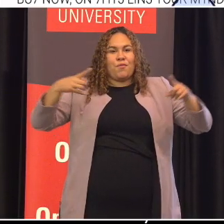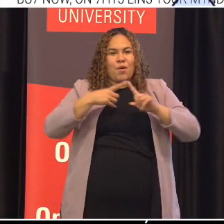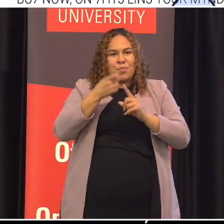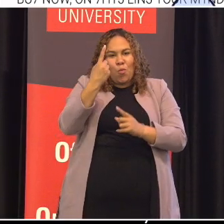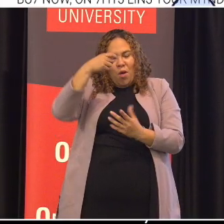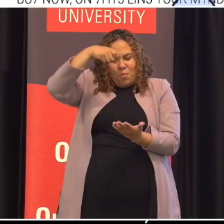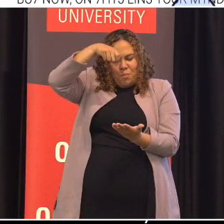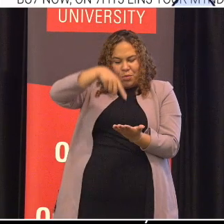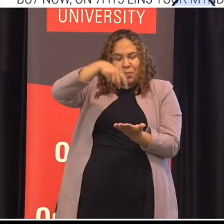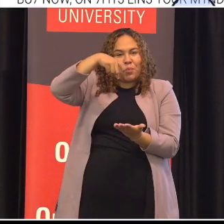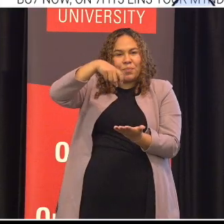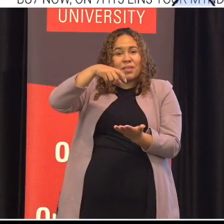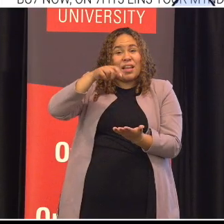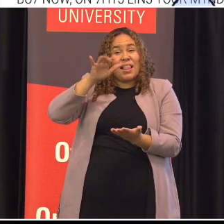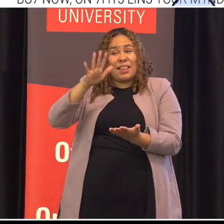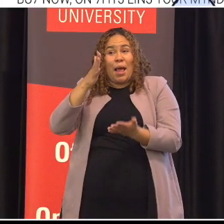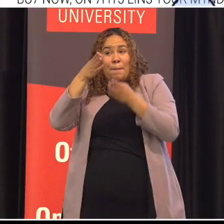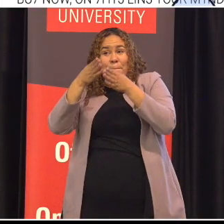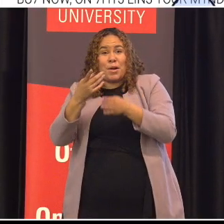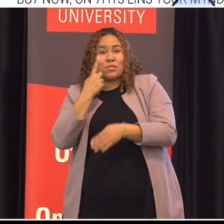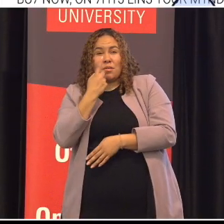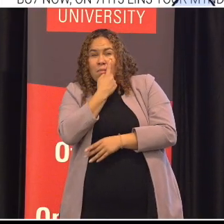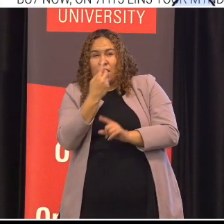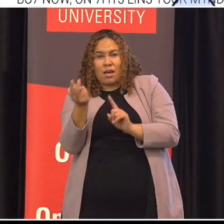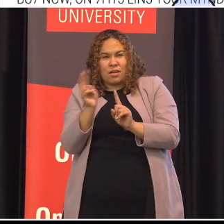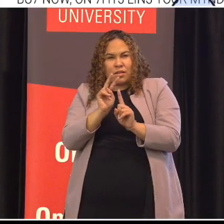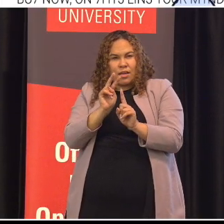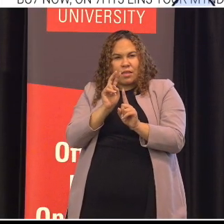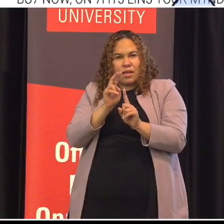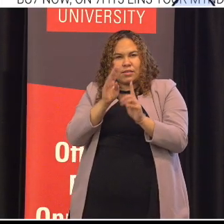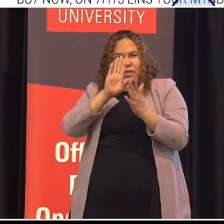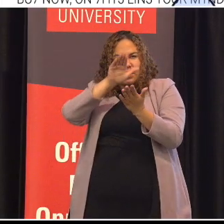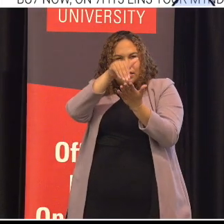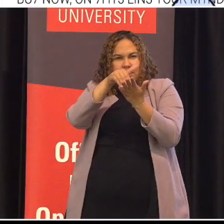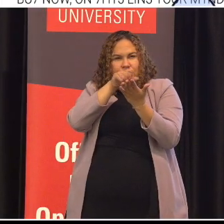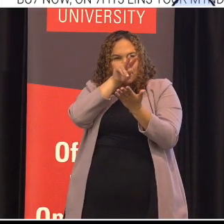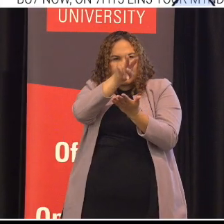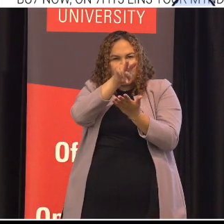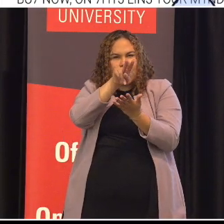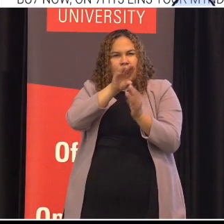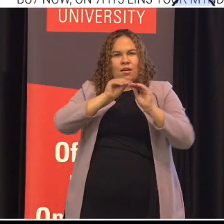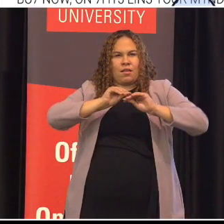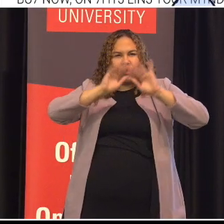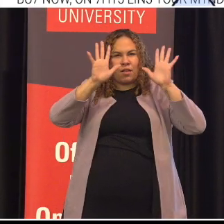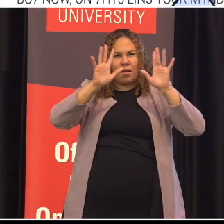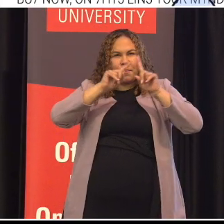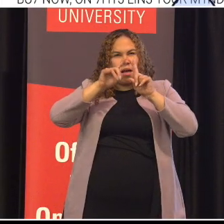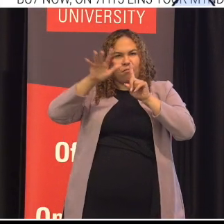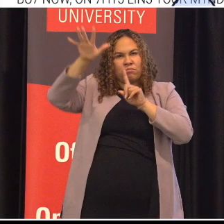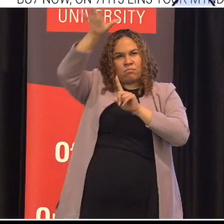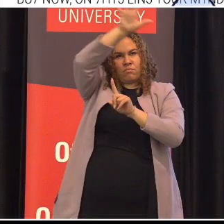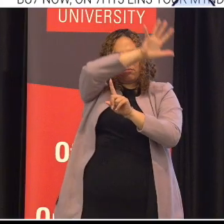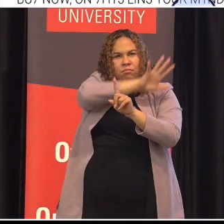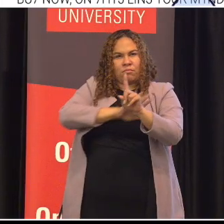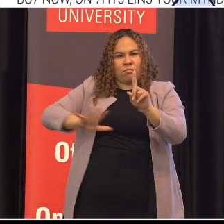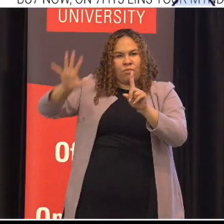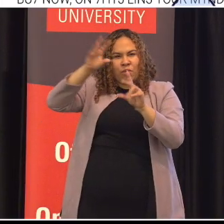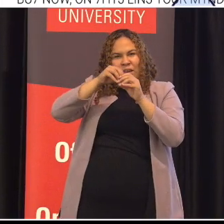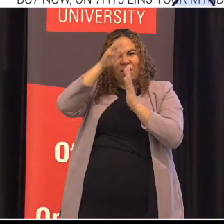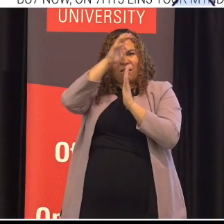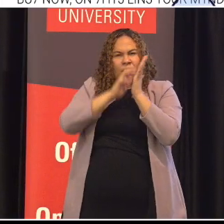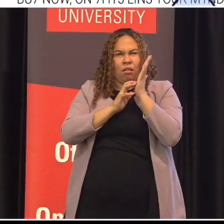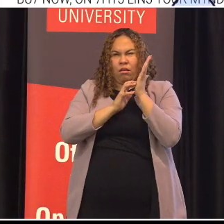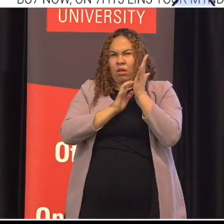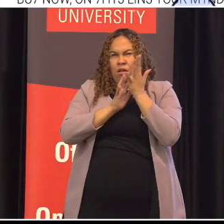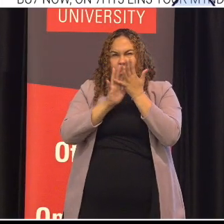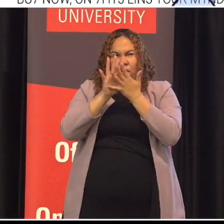drop. In that person's mind's eye, what's at the very center of their gaze appears clear, but everything around that in the text